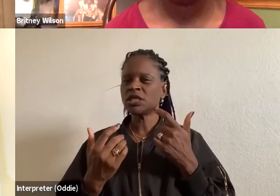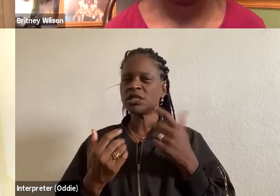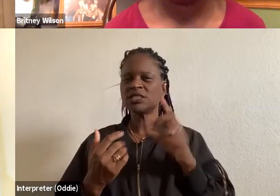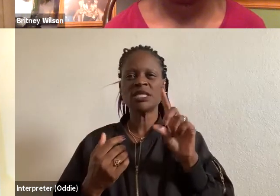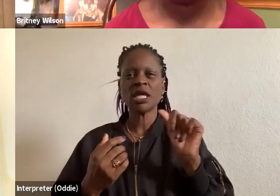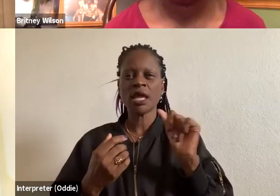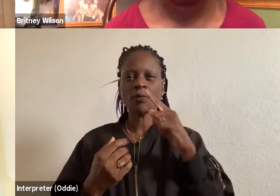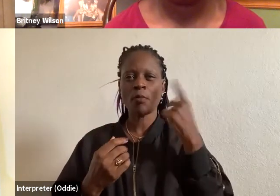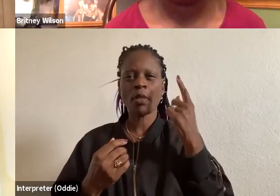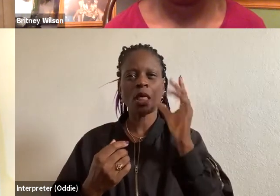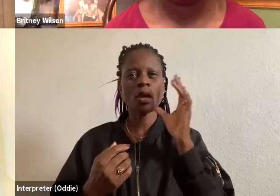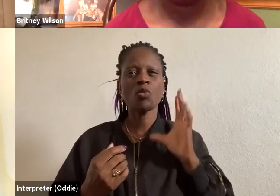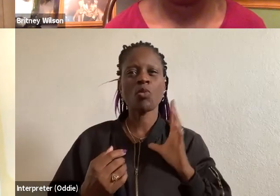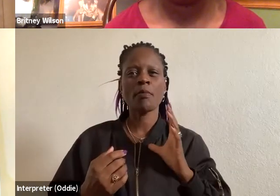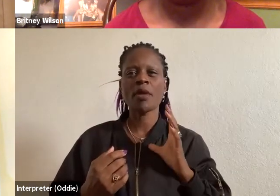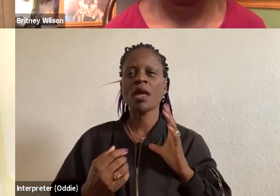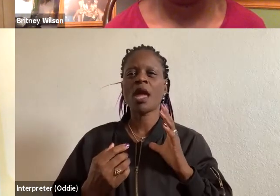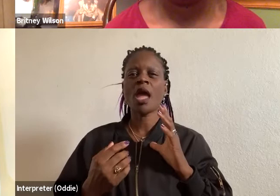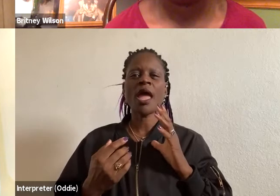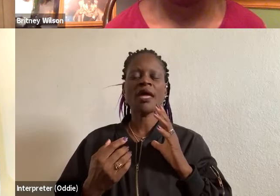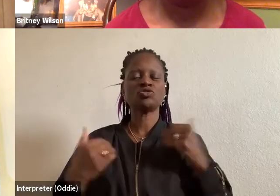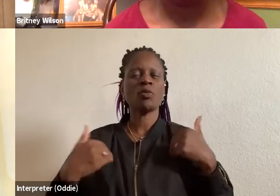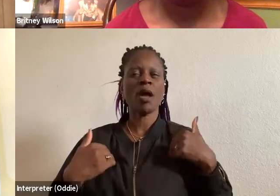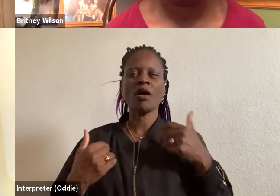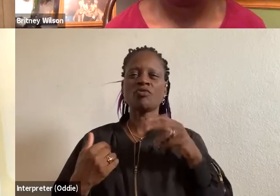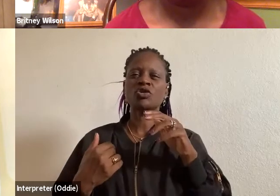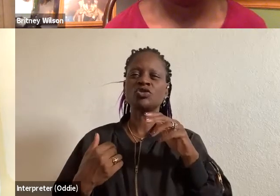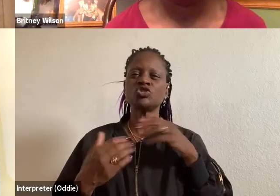mean to have Black disabled joy. Because joy